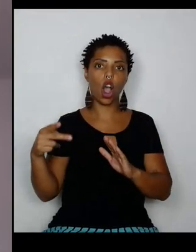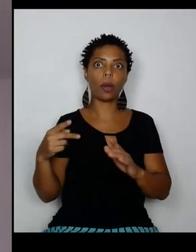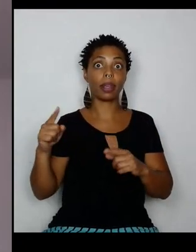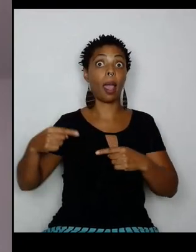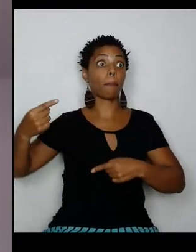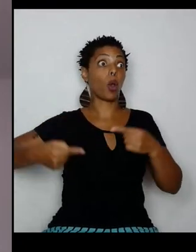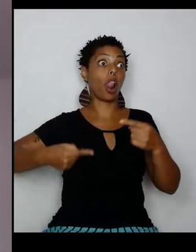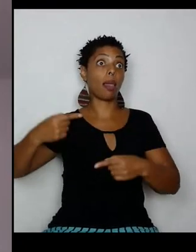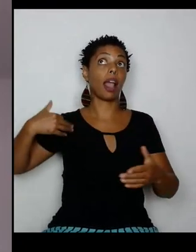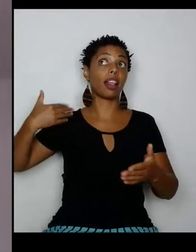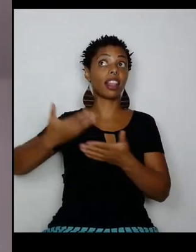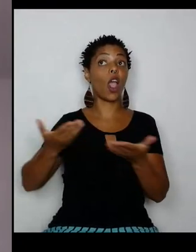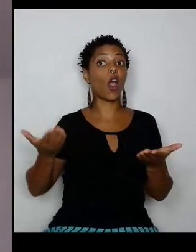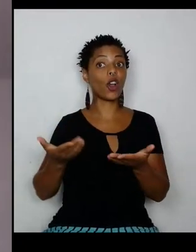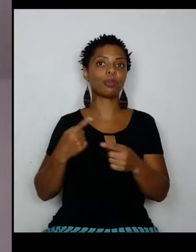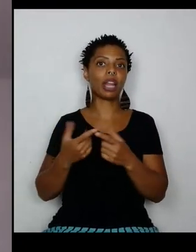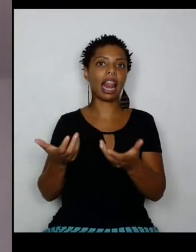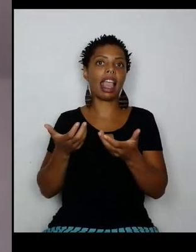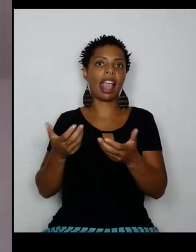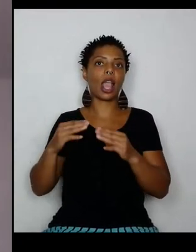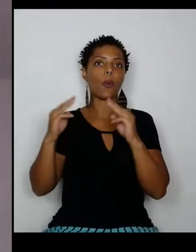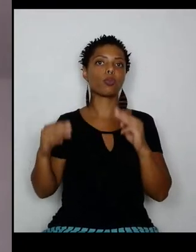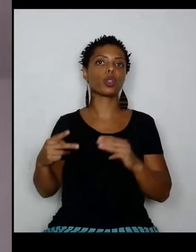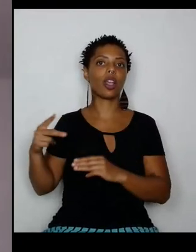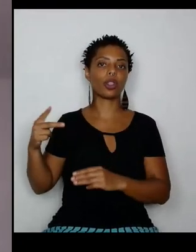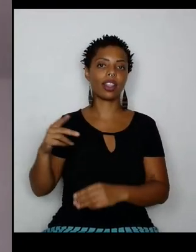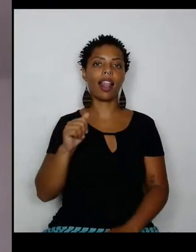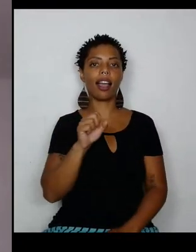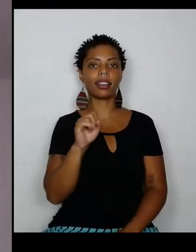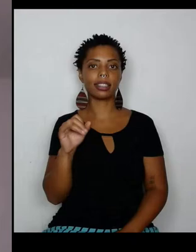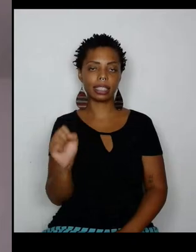museum which was quite a controversial idea